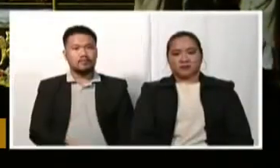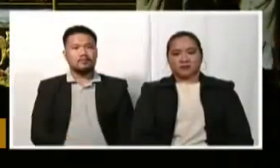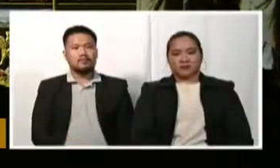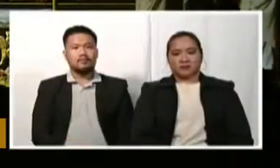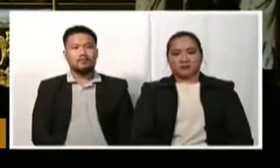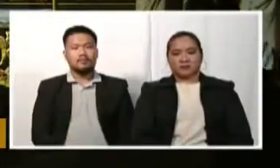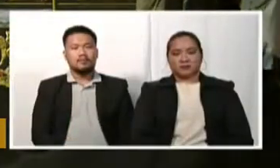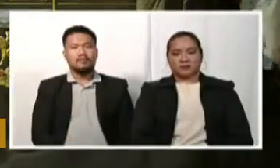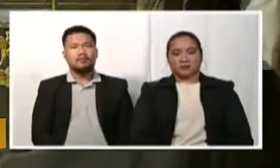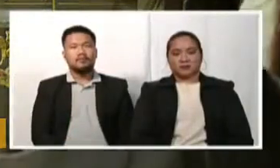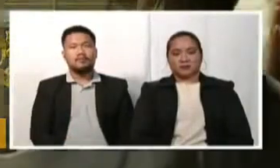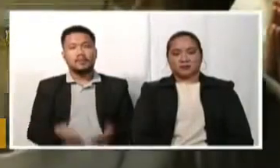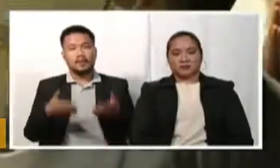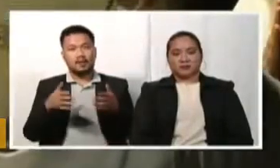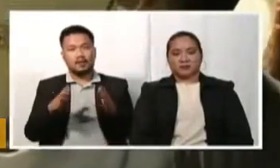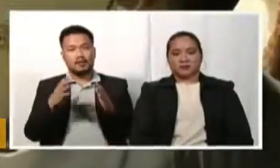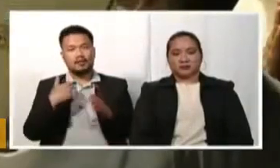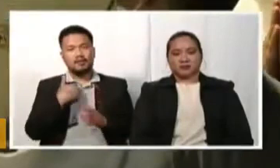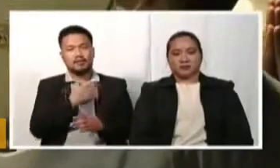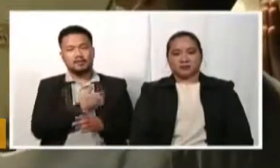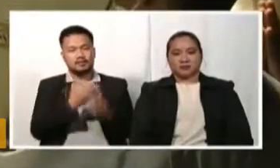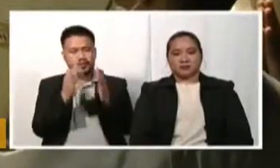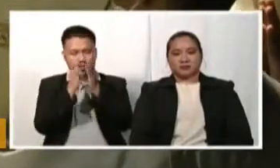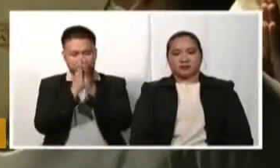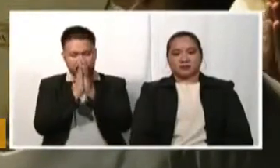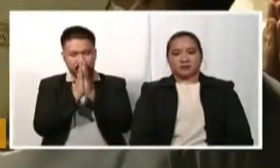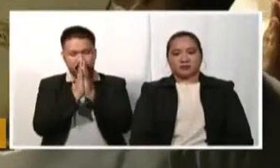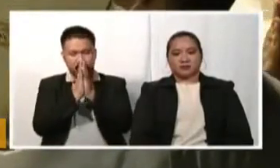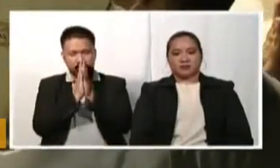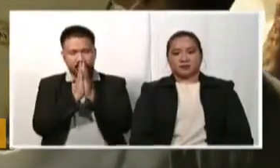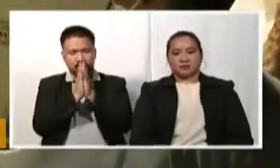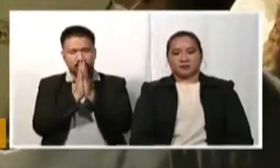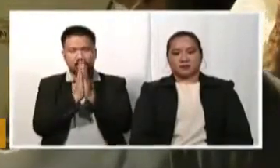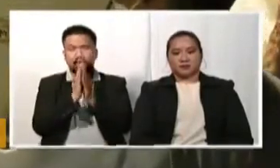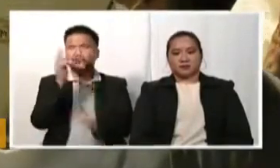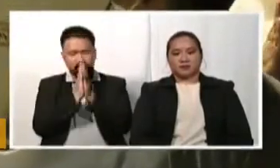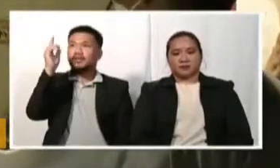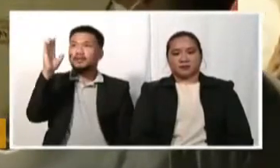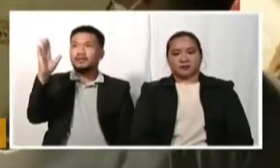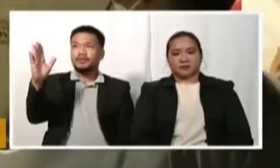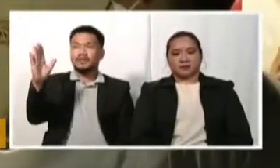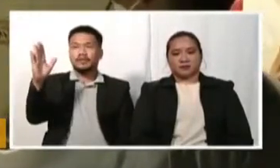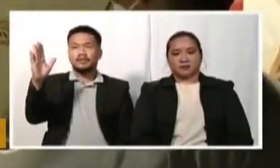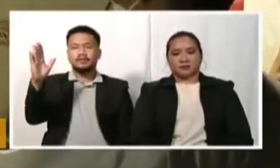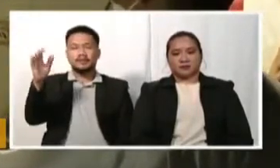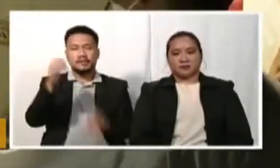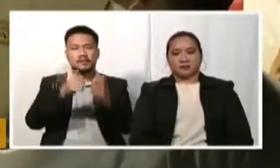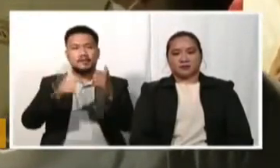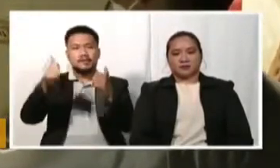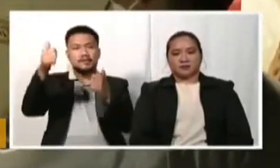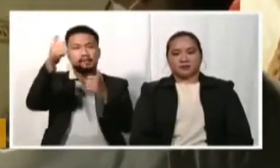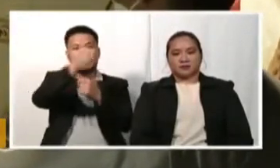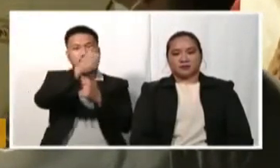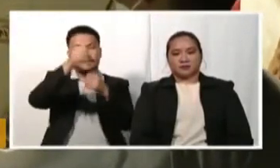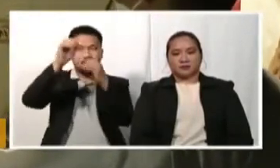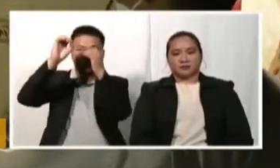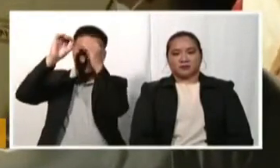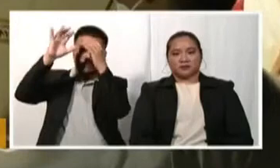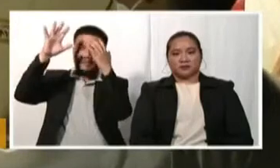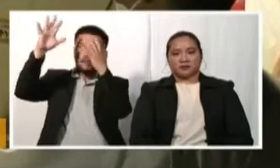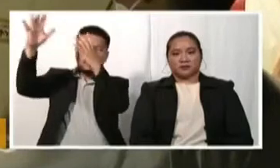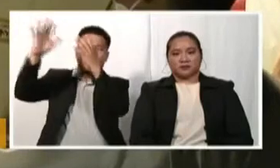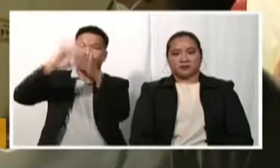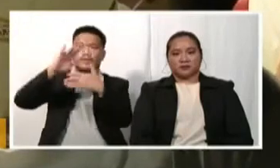Let us pray. O God, Supreme Father of the faithful, who increased